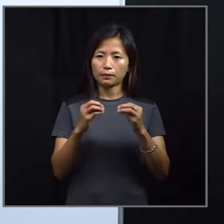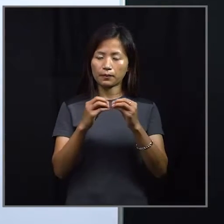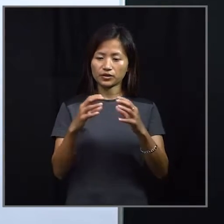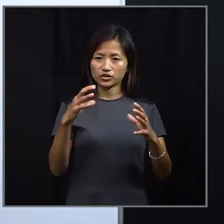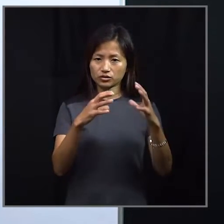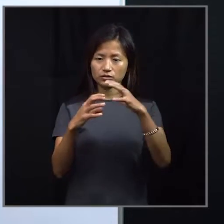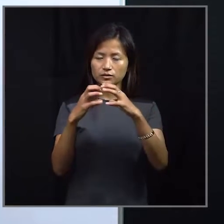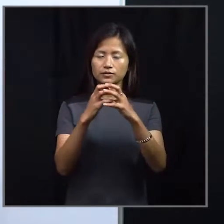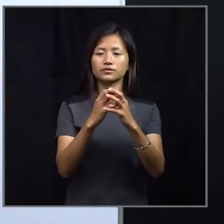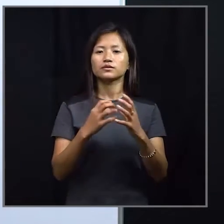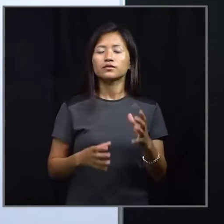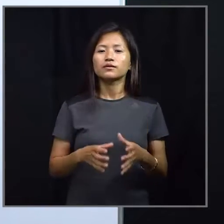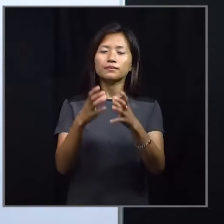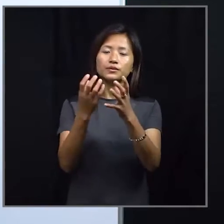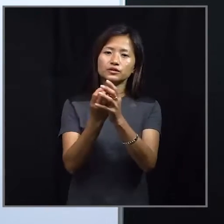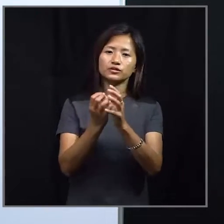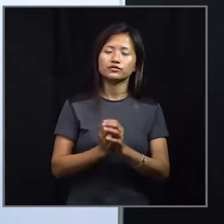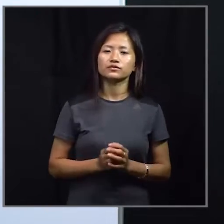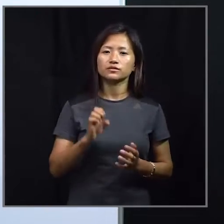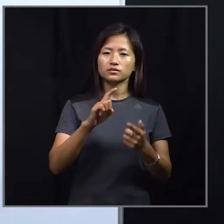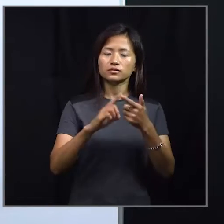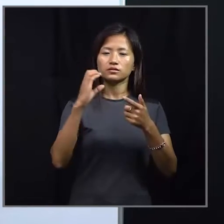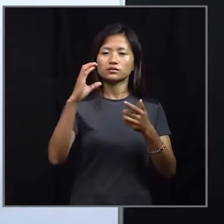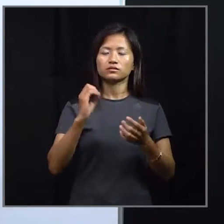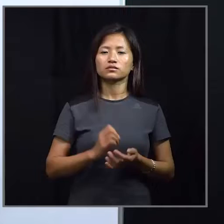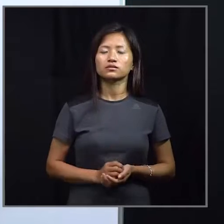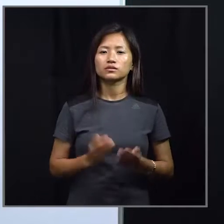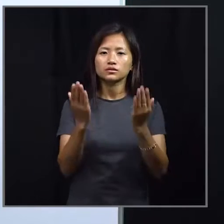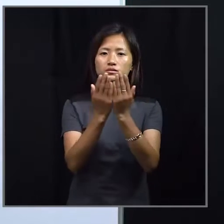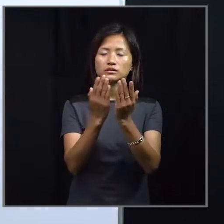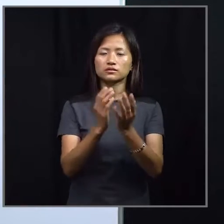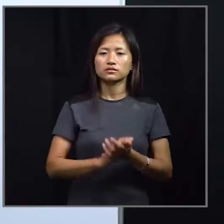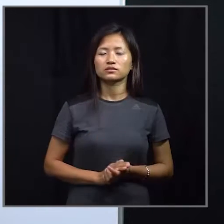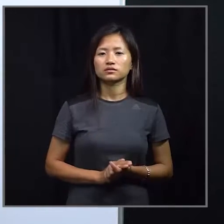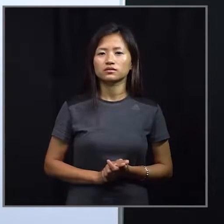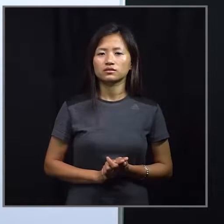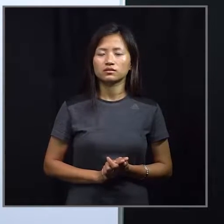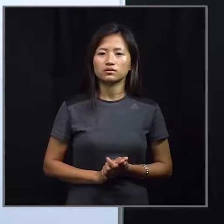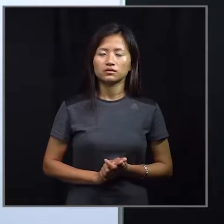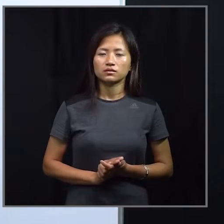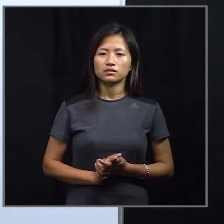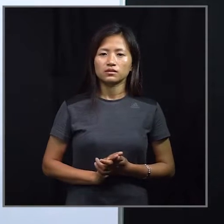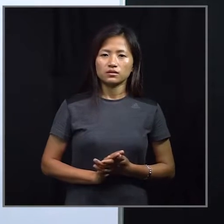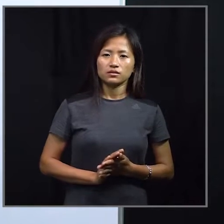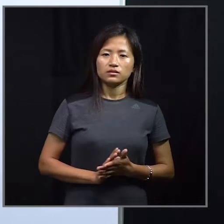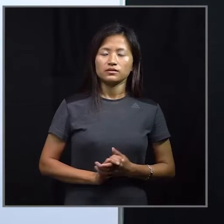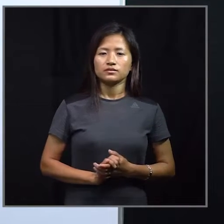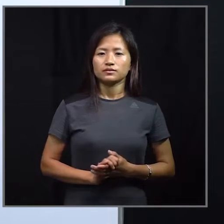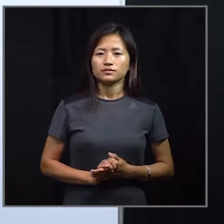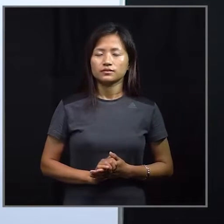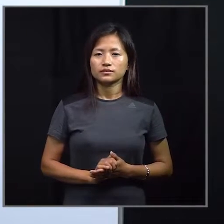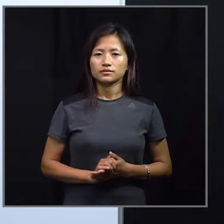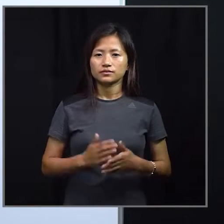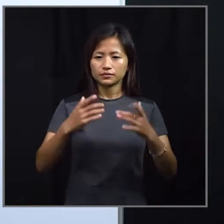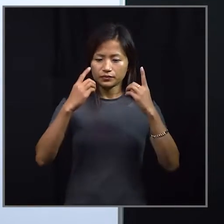theory. The branch of economic theory which studies, you have to listen carefully, the branch of economic theory which studies